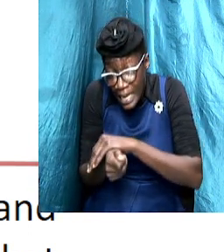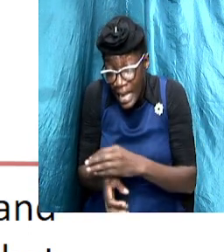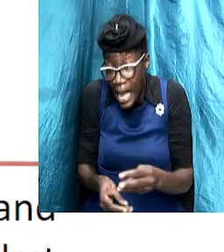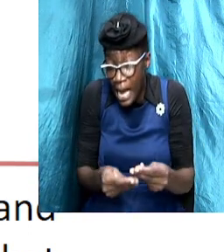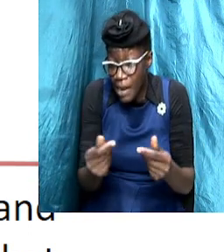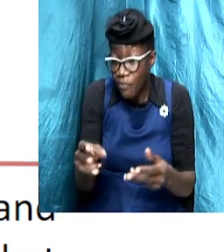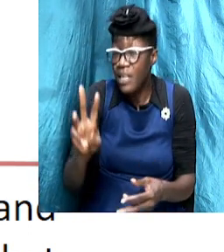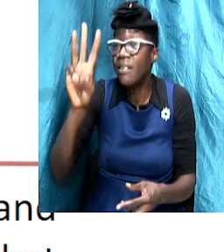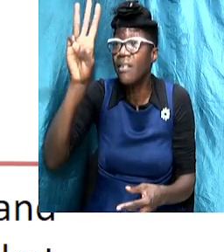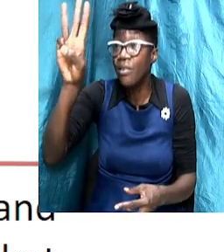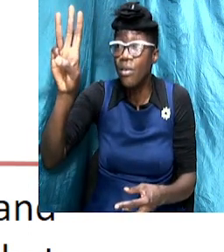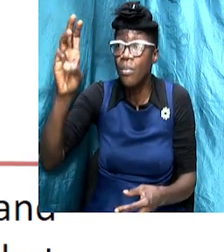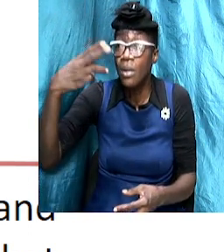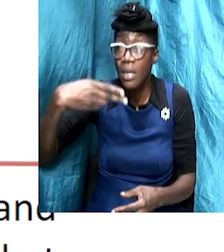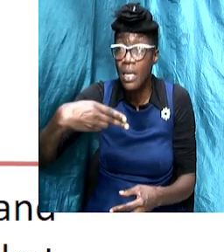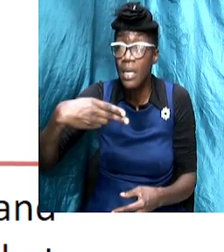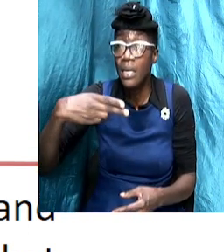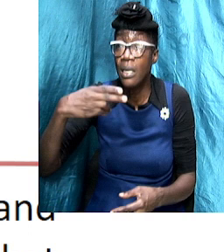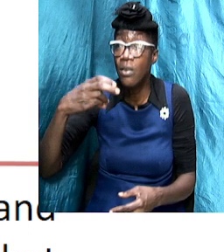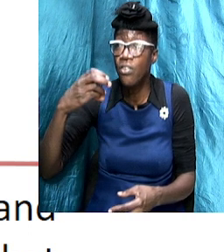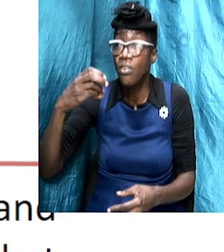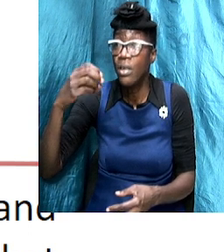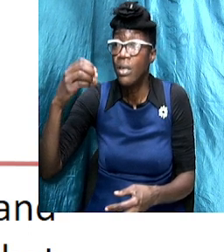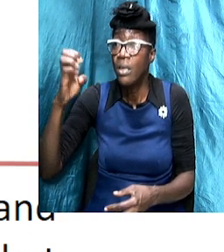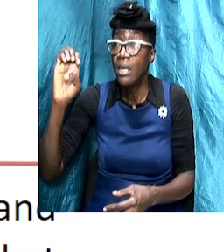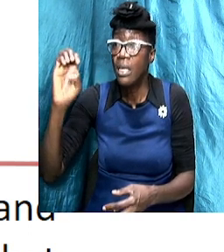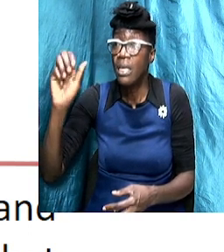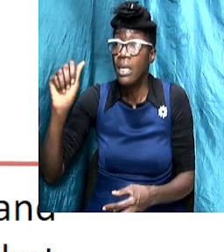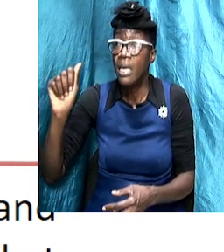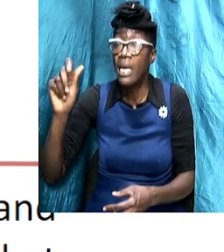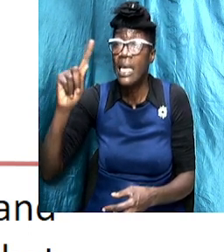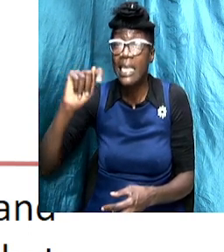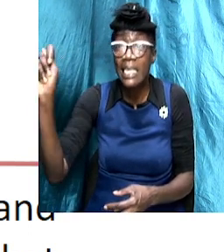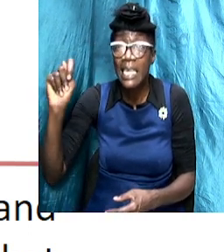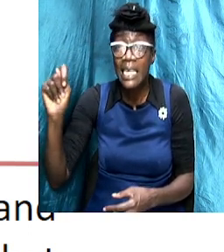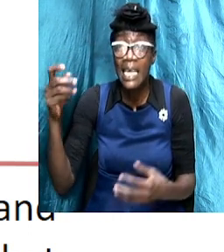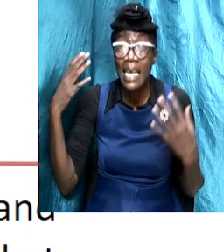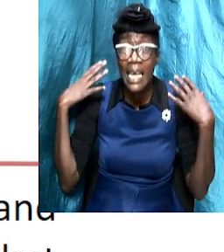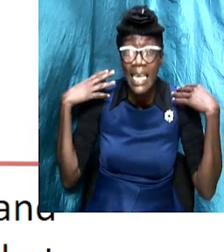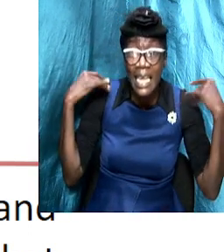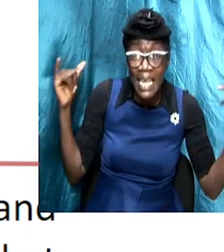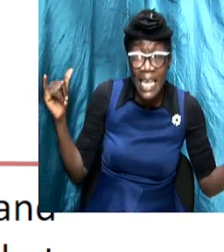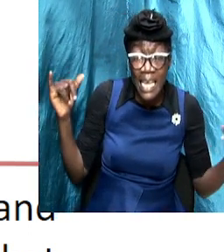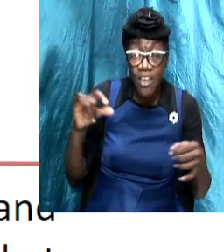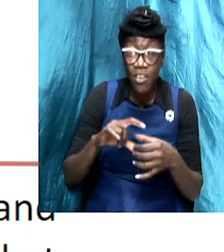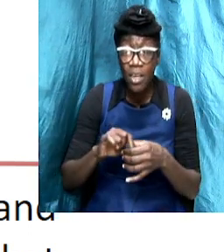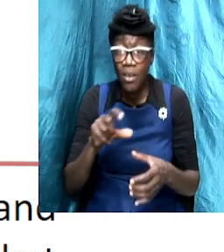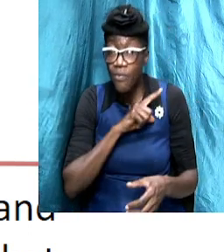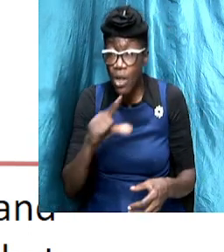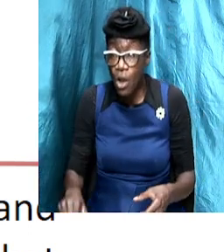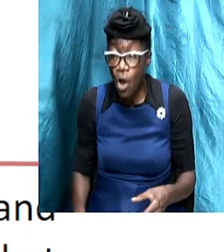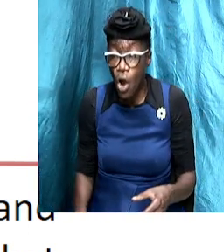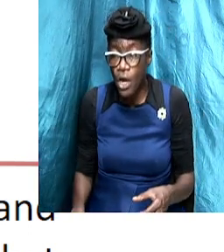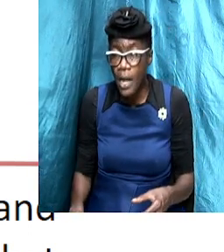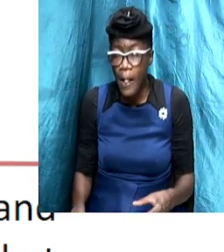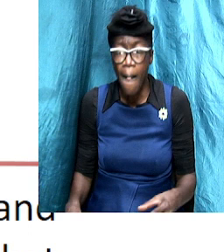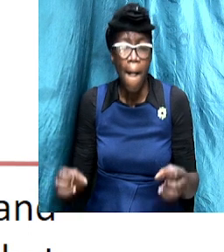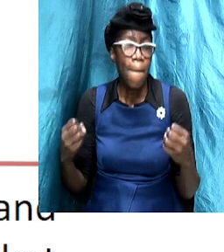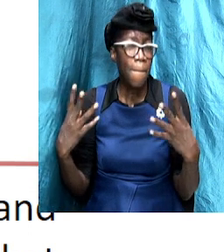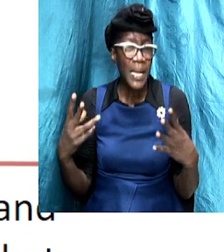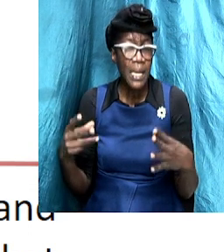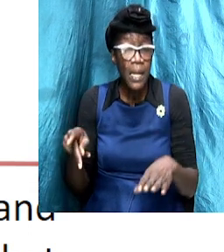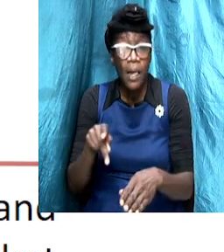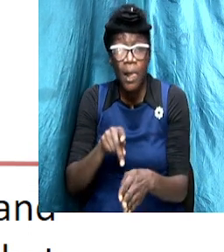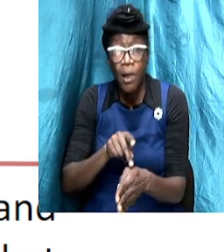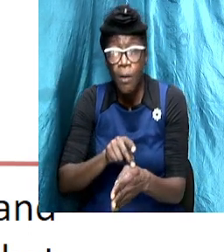didn't realize who he was. But guess what? The Bible said the angel of the Lord. Now, many theologians would tell you